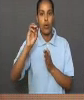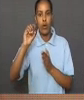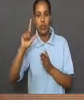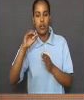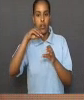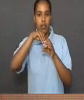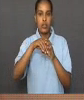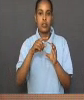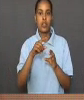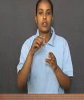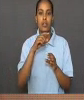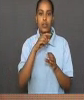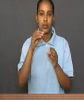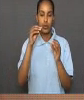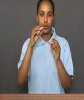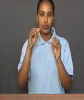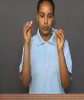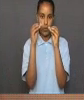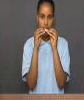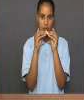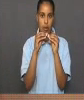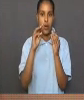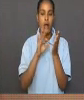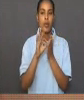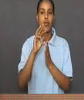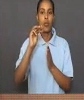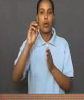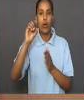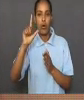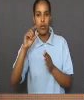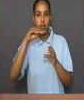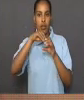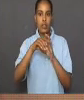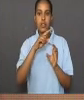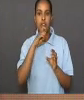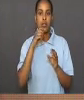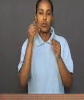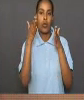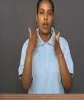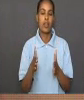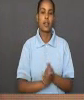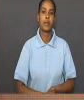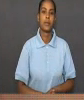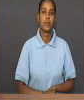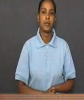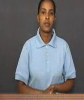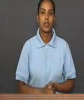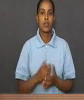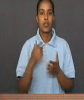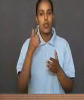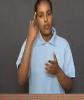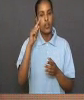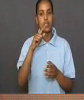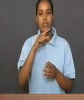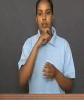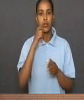moles in the solute plus the number of moles in the solvent. For the